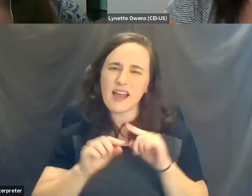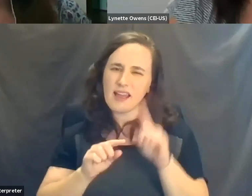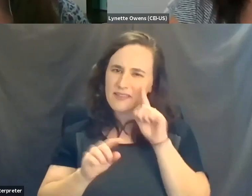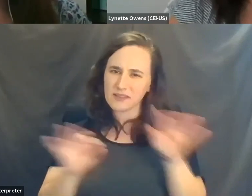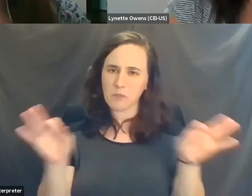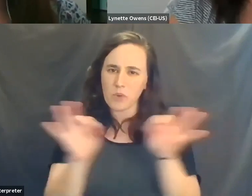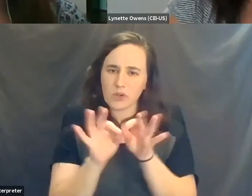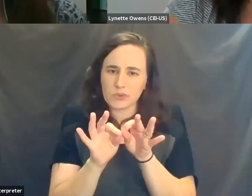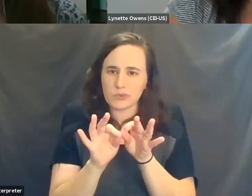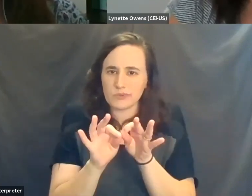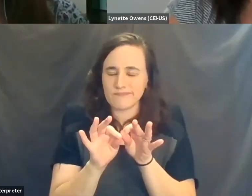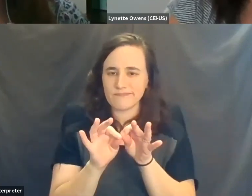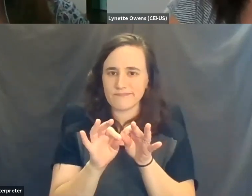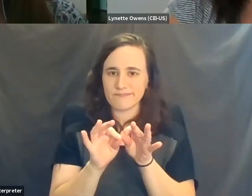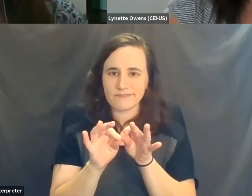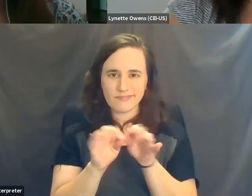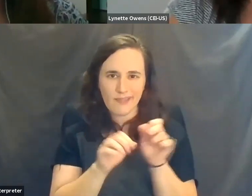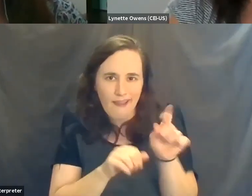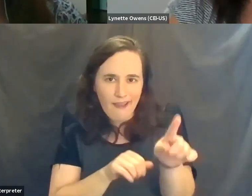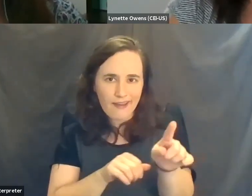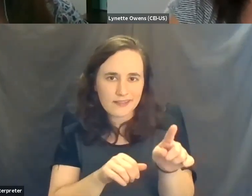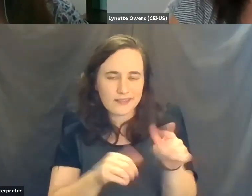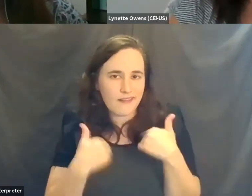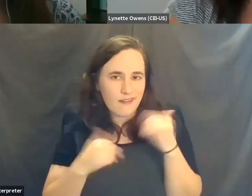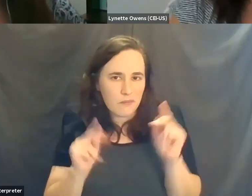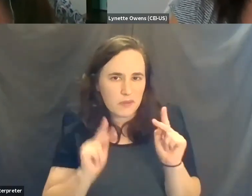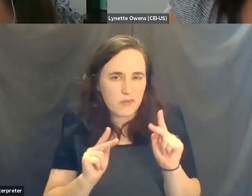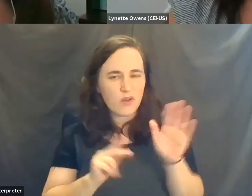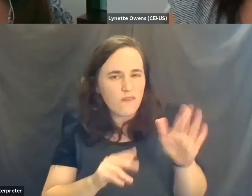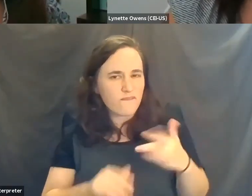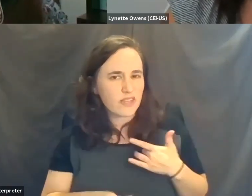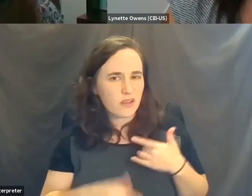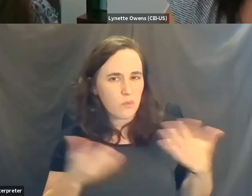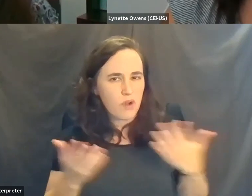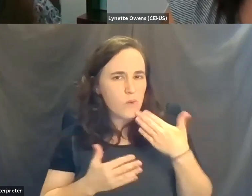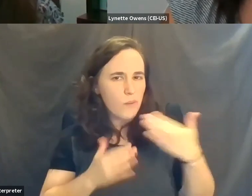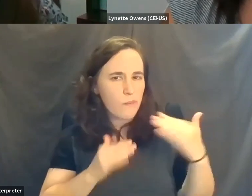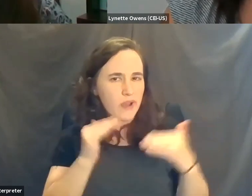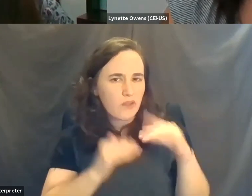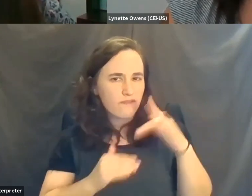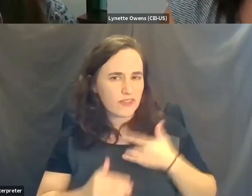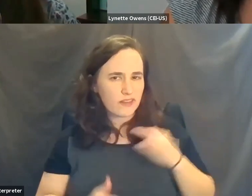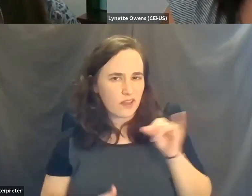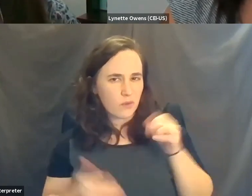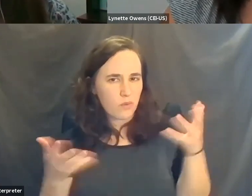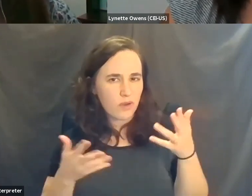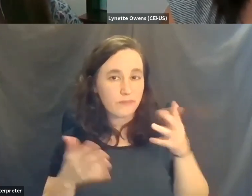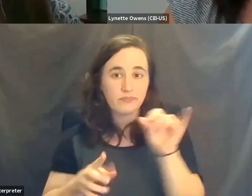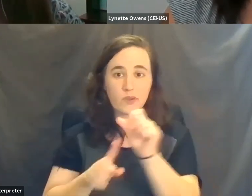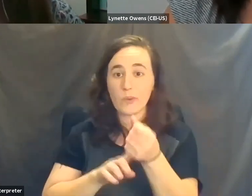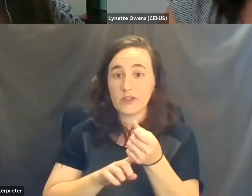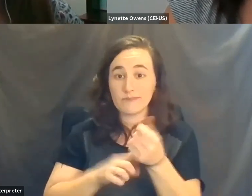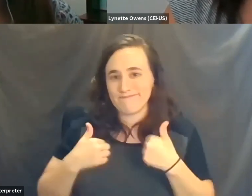because like how they're feeling, what the right balance is, because this is a situation where I'm not a parent,